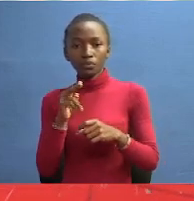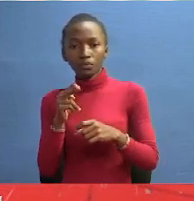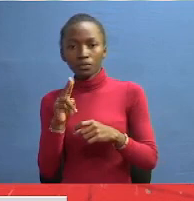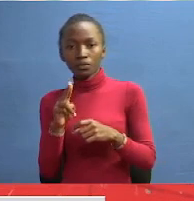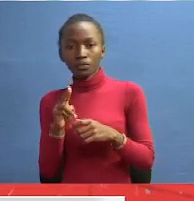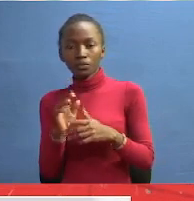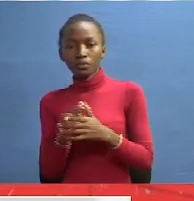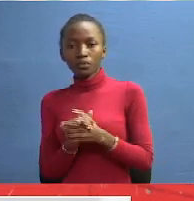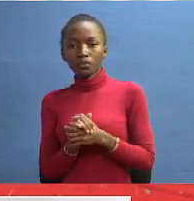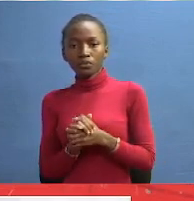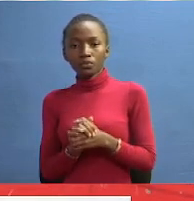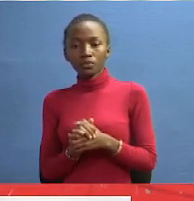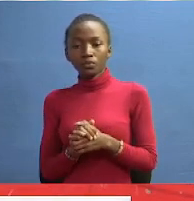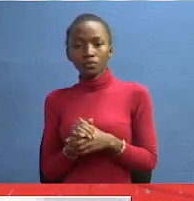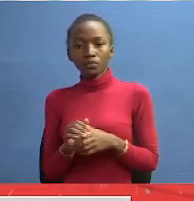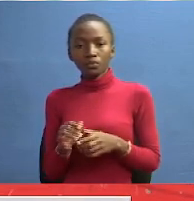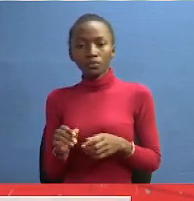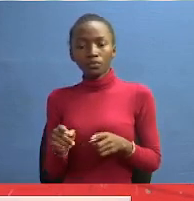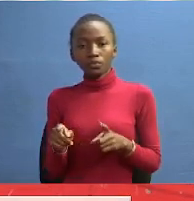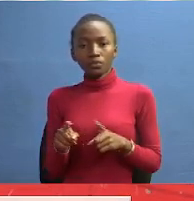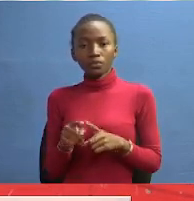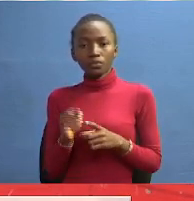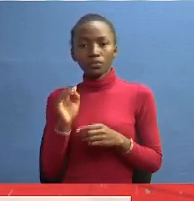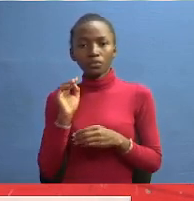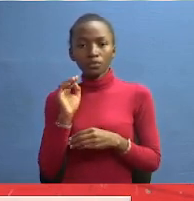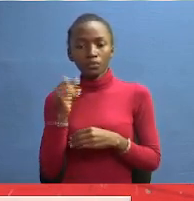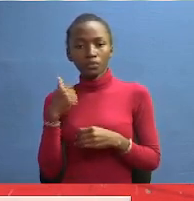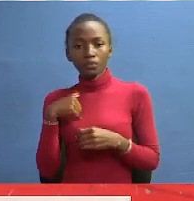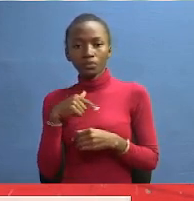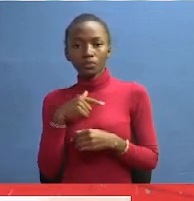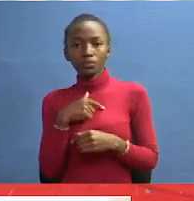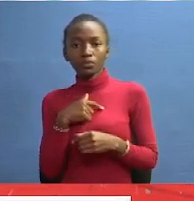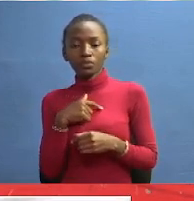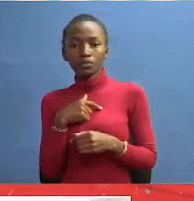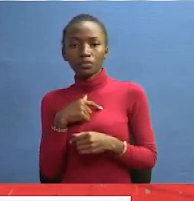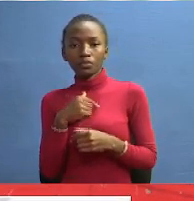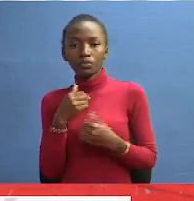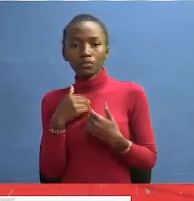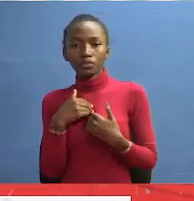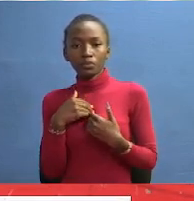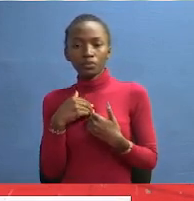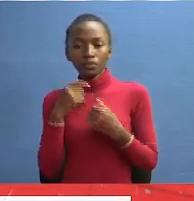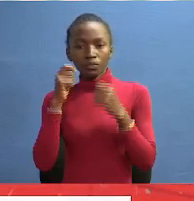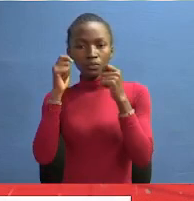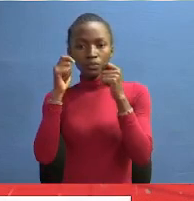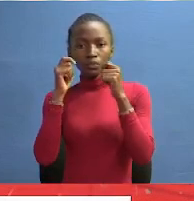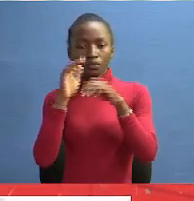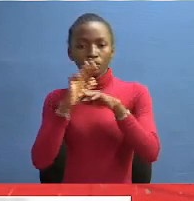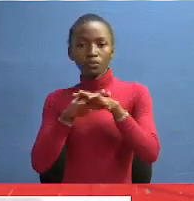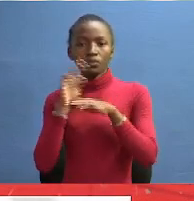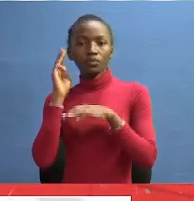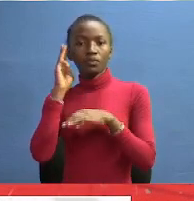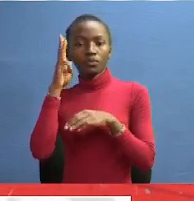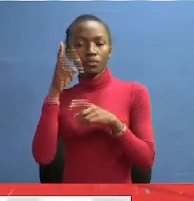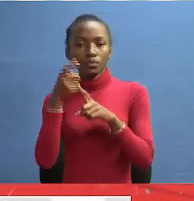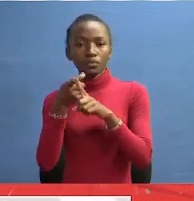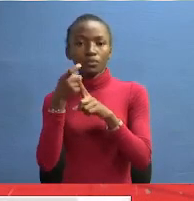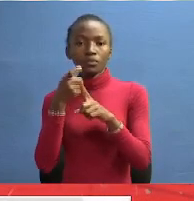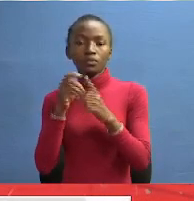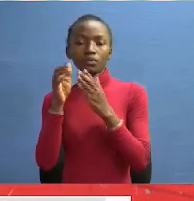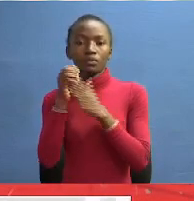ourselves, is there political goodwill from our leaders within the region, so